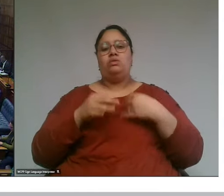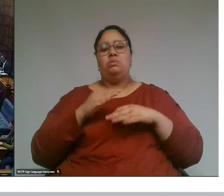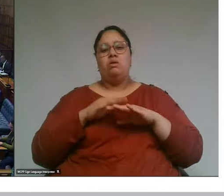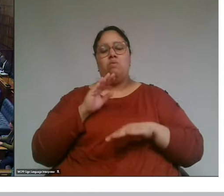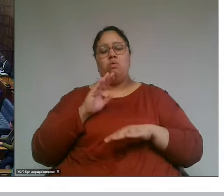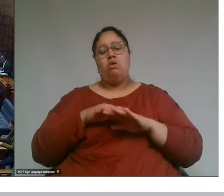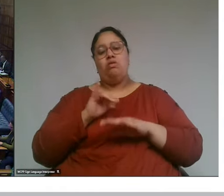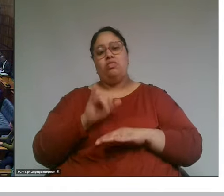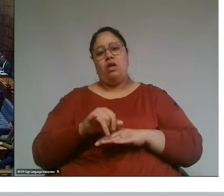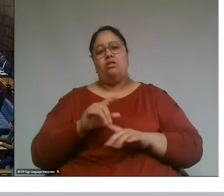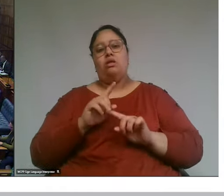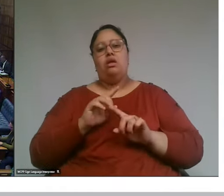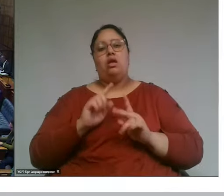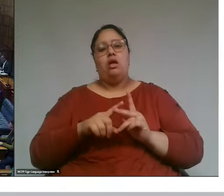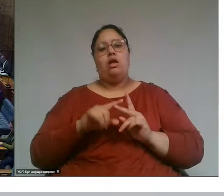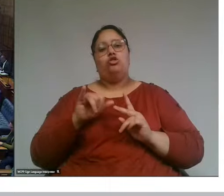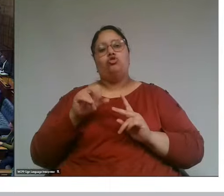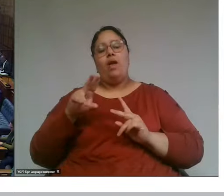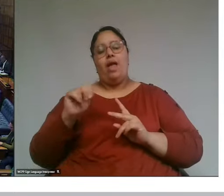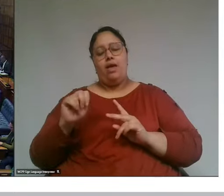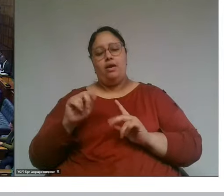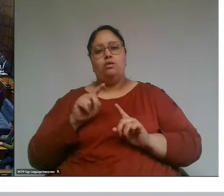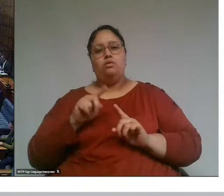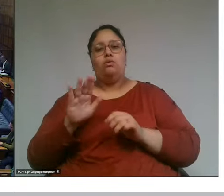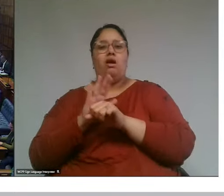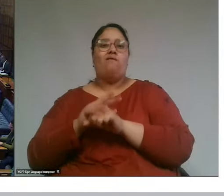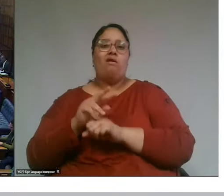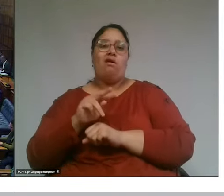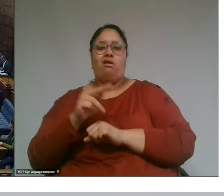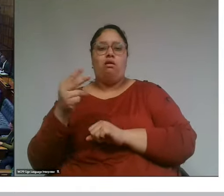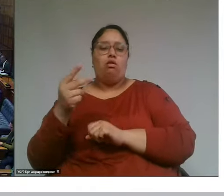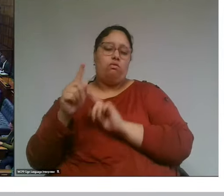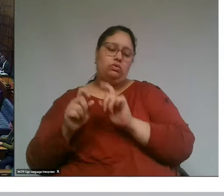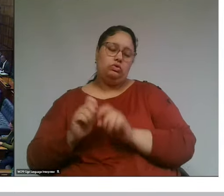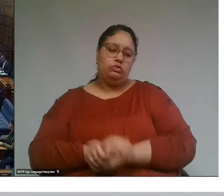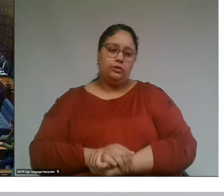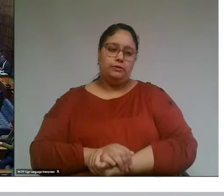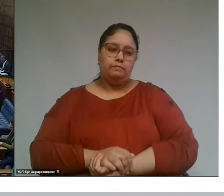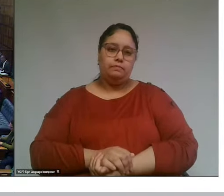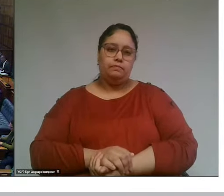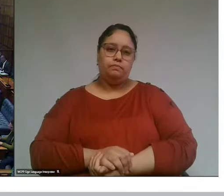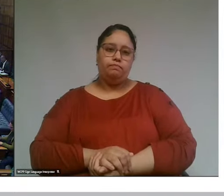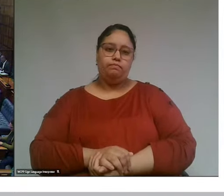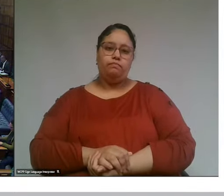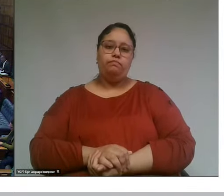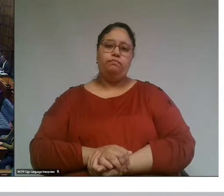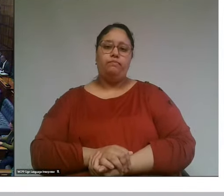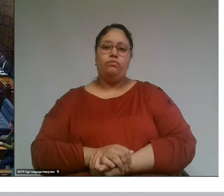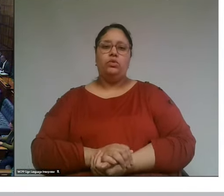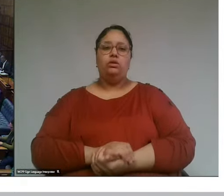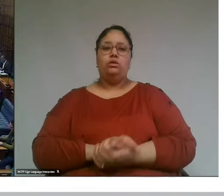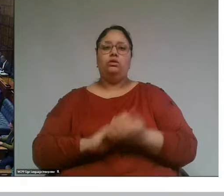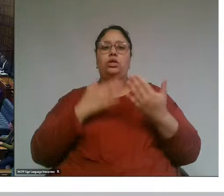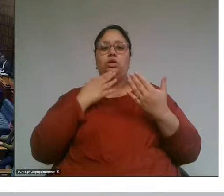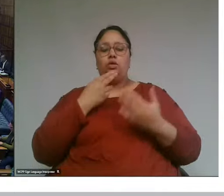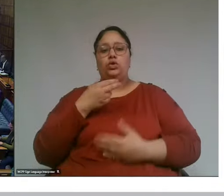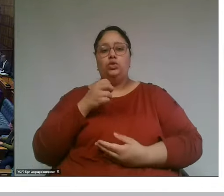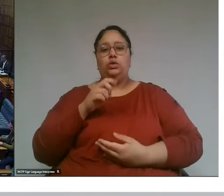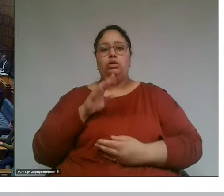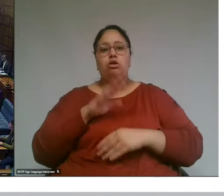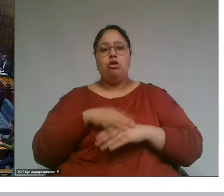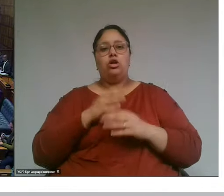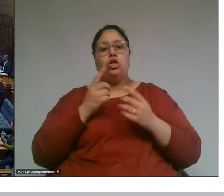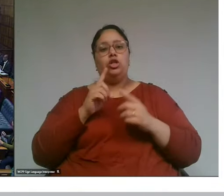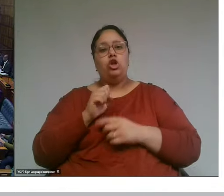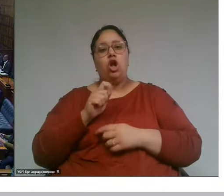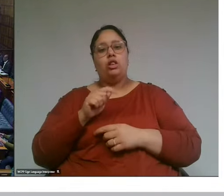then I'll ask it um Joan to to cover the the great principles okay thank you H um just on on the data question this has